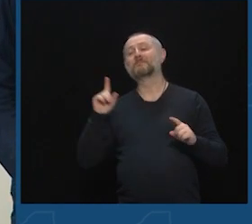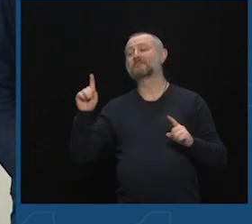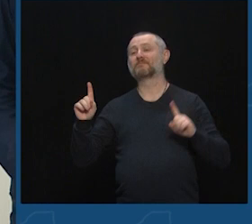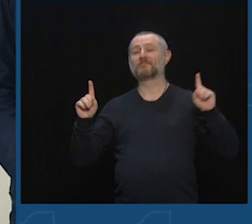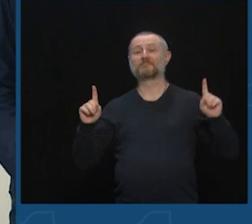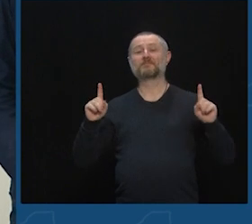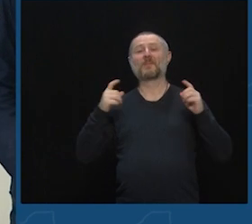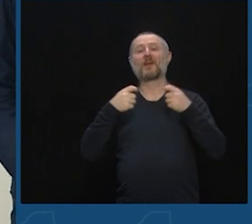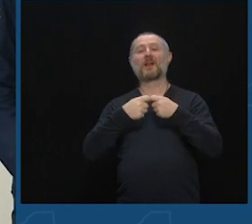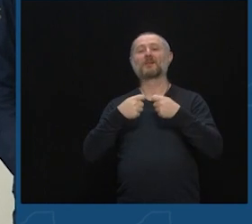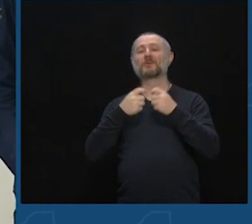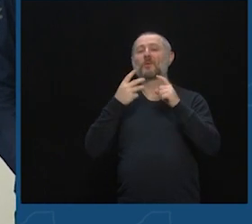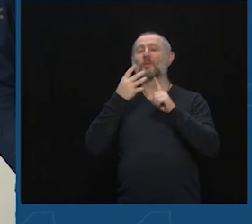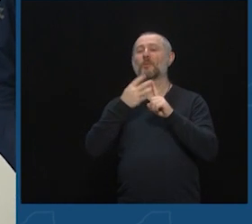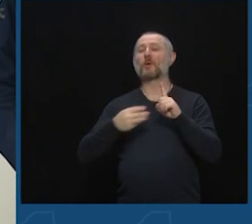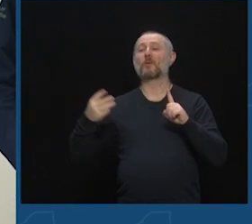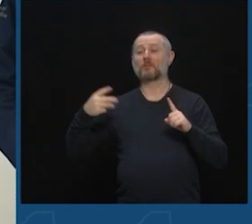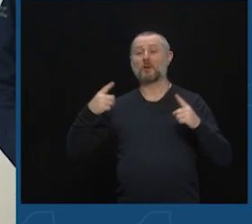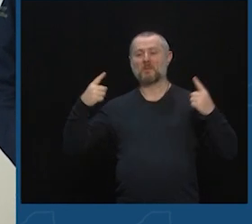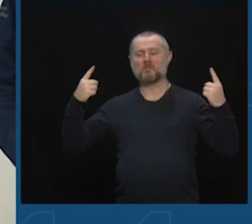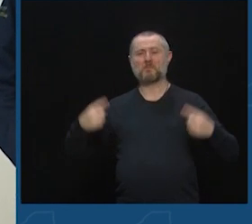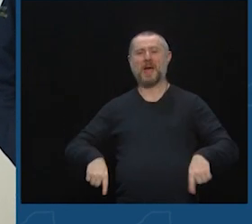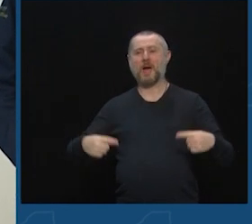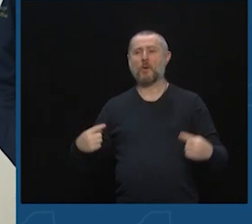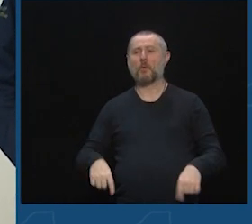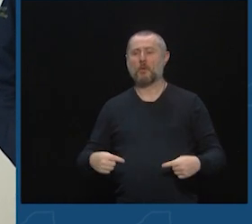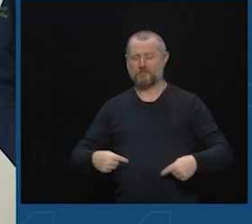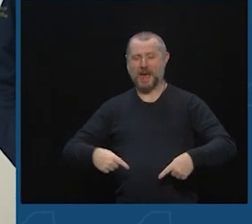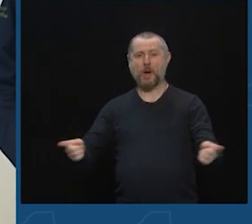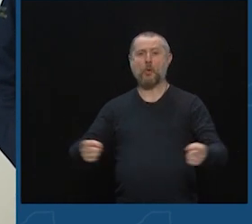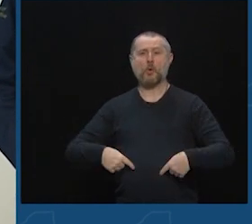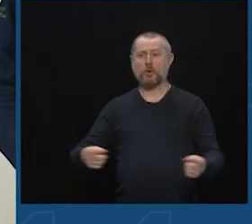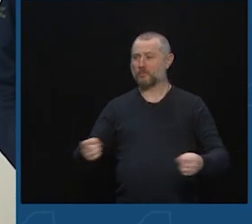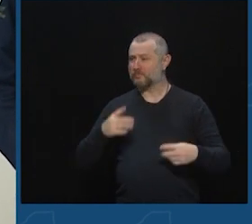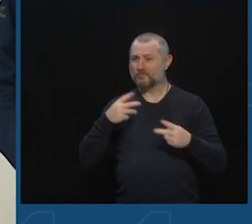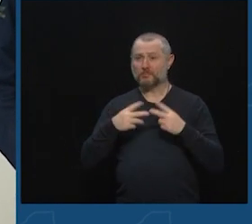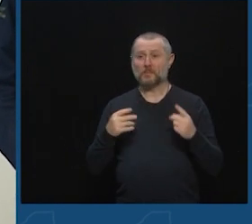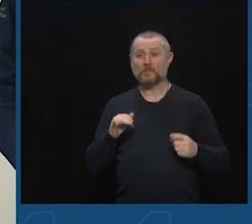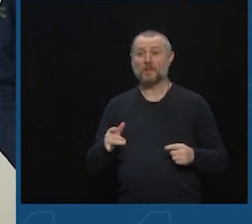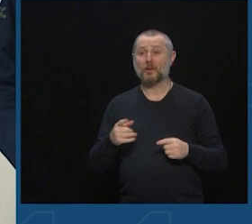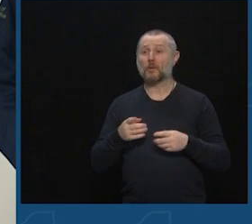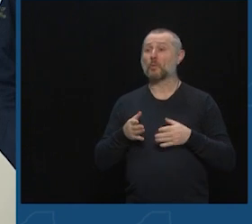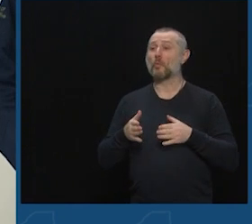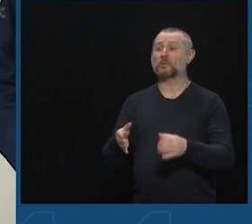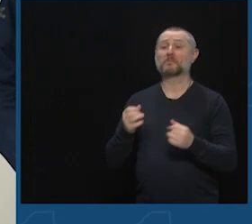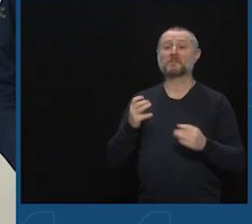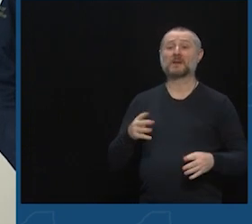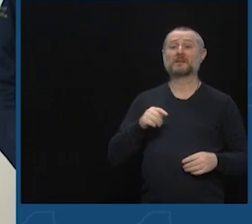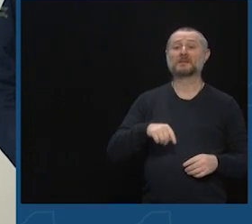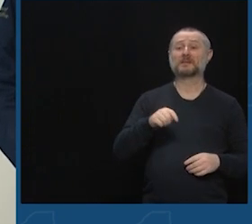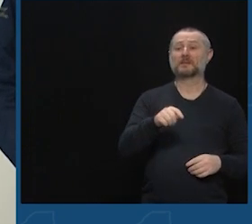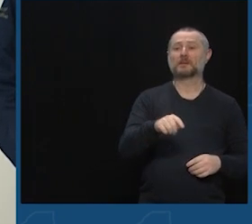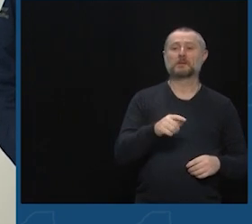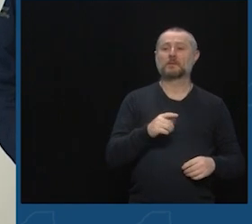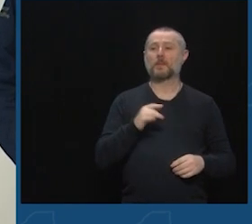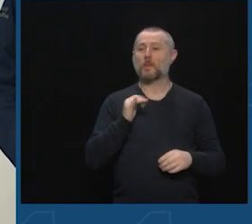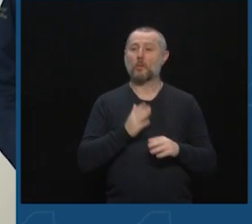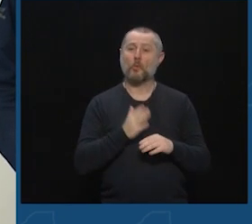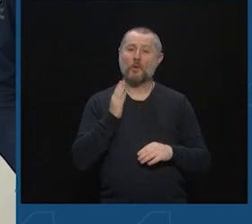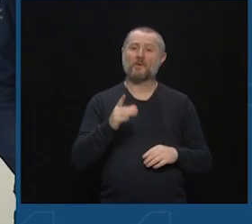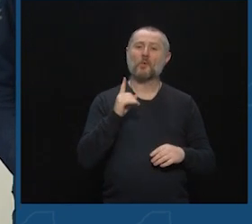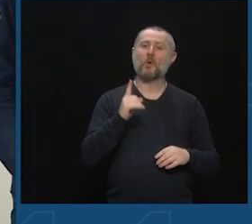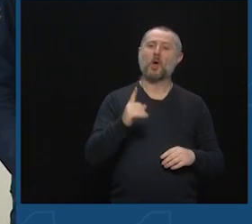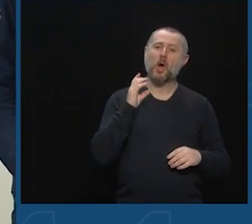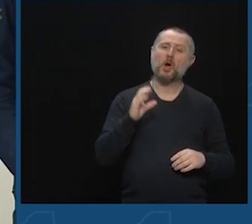visiting. And that road it was Binwater Road. It was one of the many roads. I think there were over 100 roads that were shut